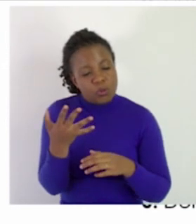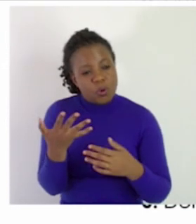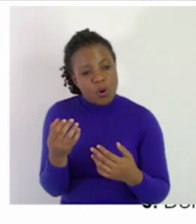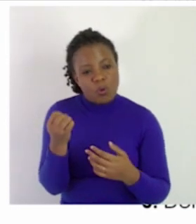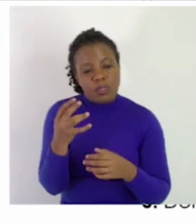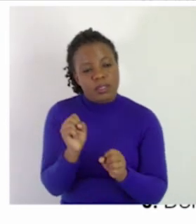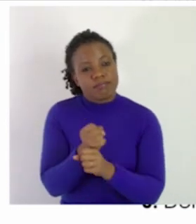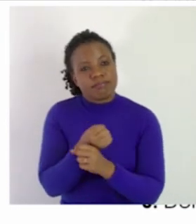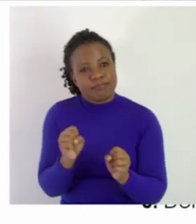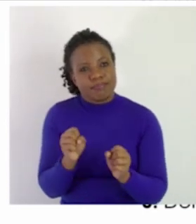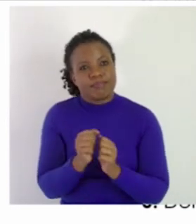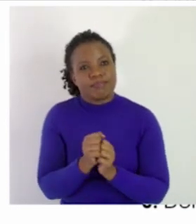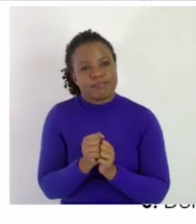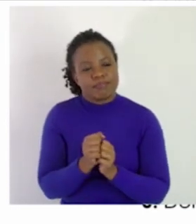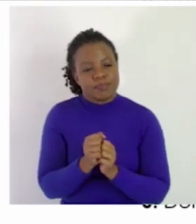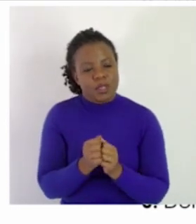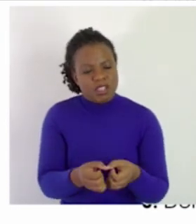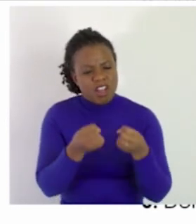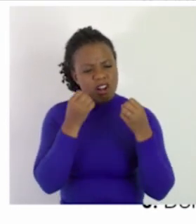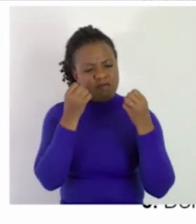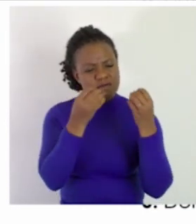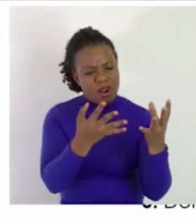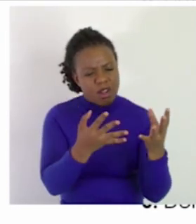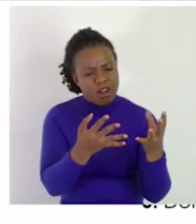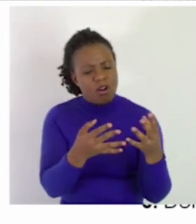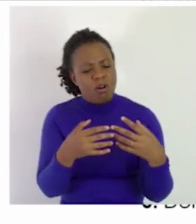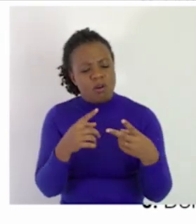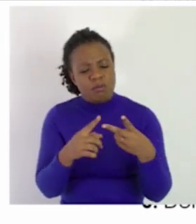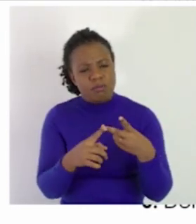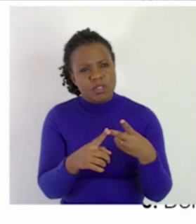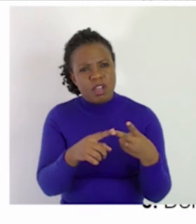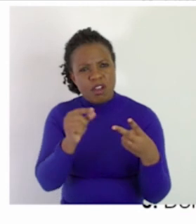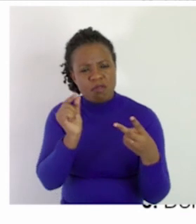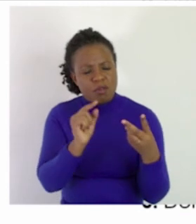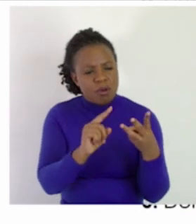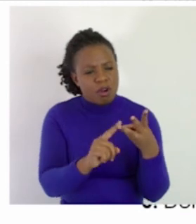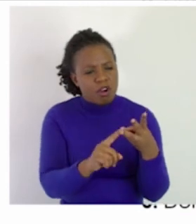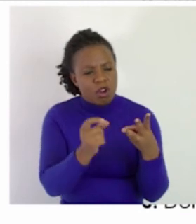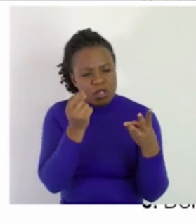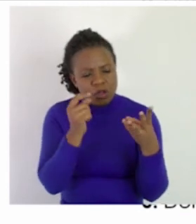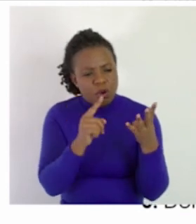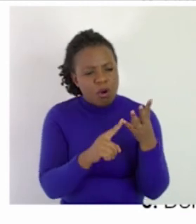experience. Do we say a lot of, a few, a little, and much?